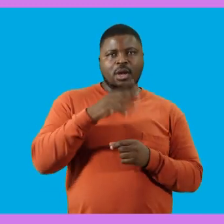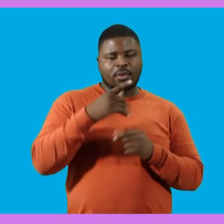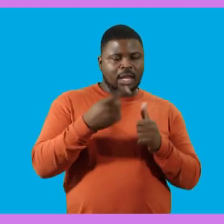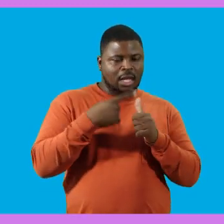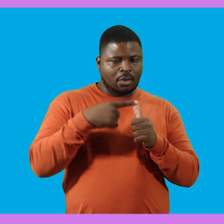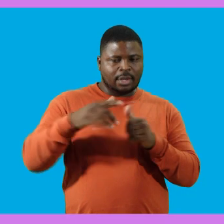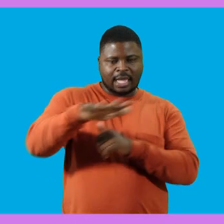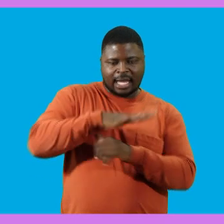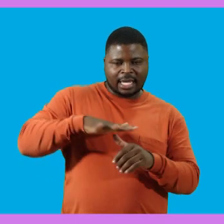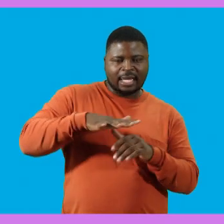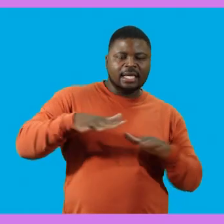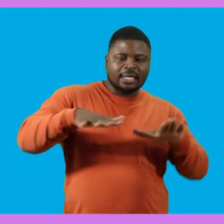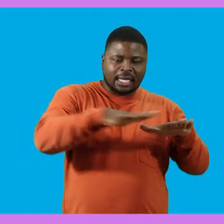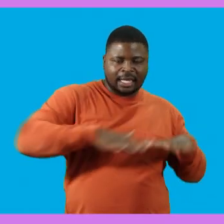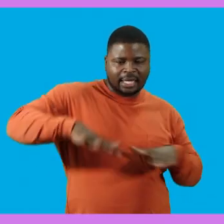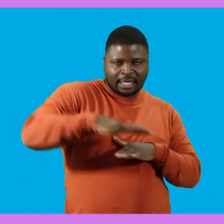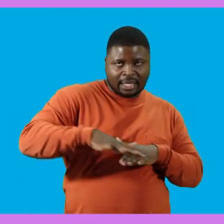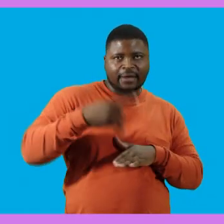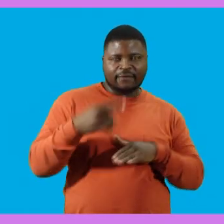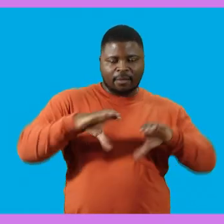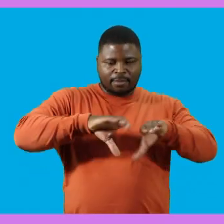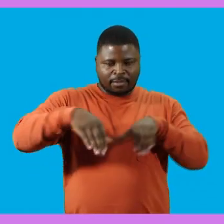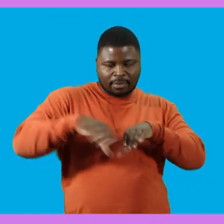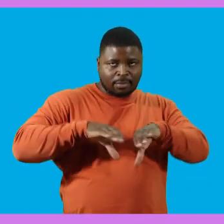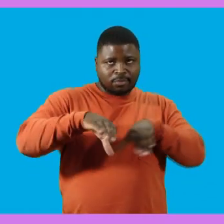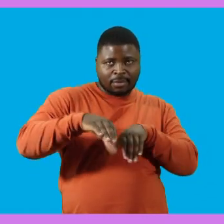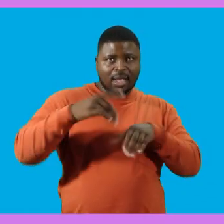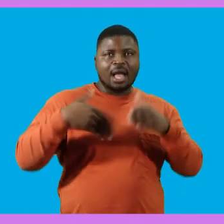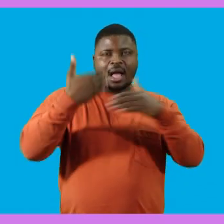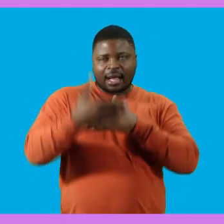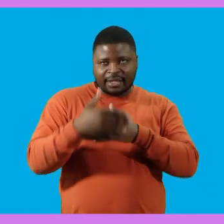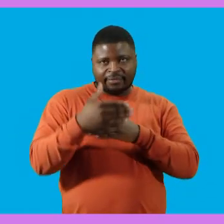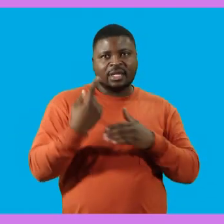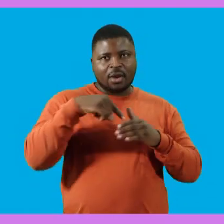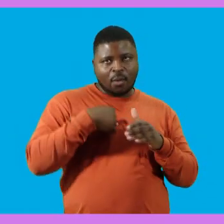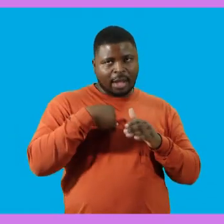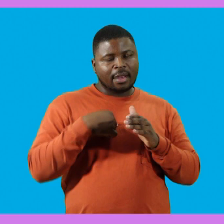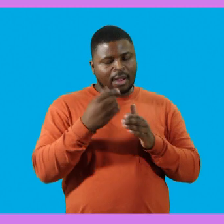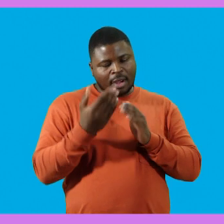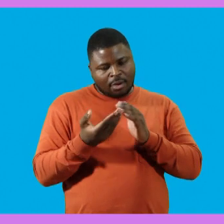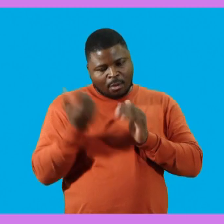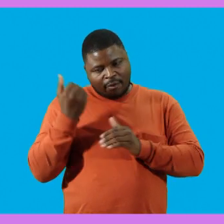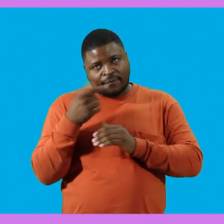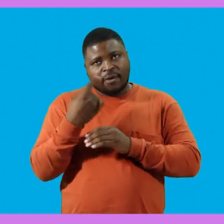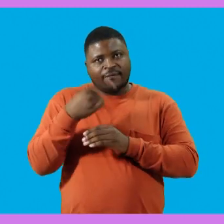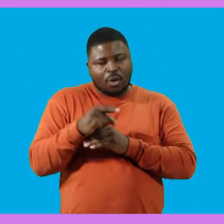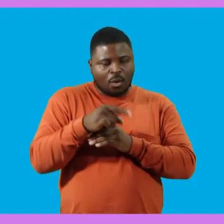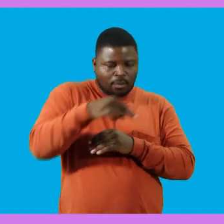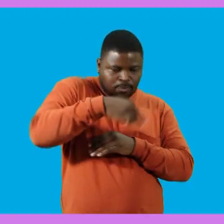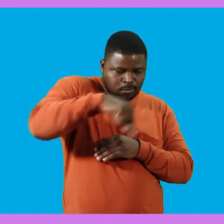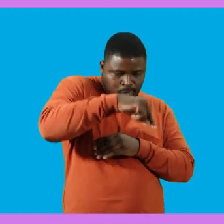the area of the paving and deduct the area of the